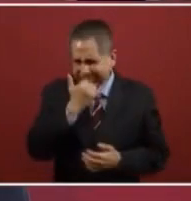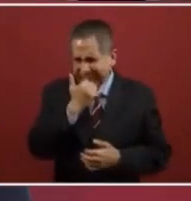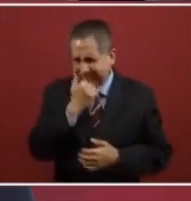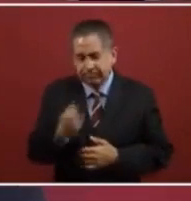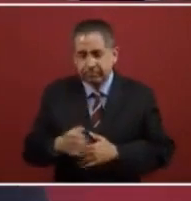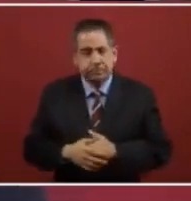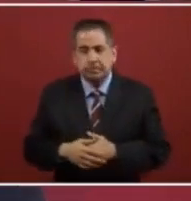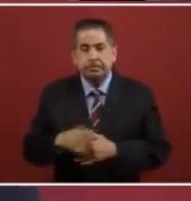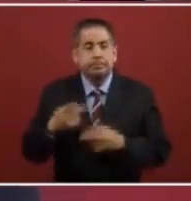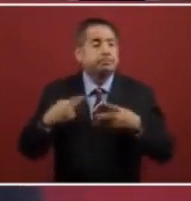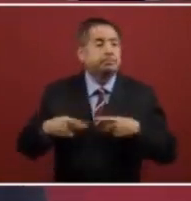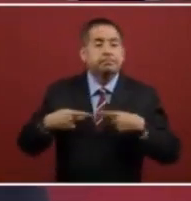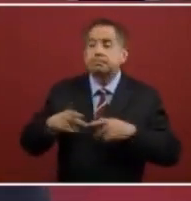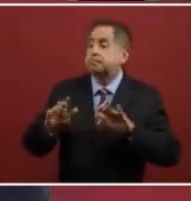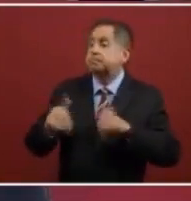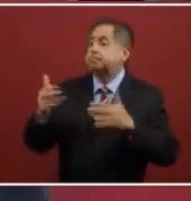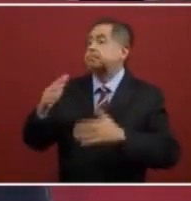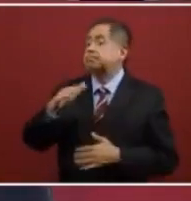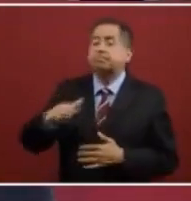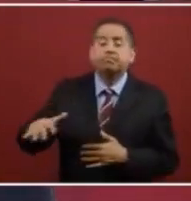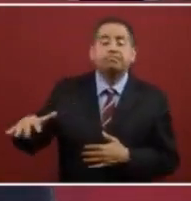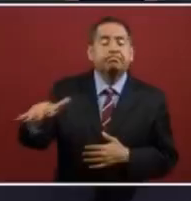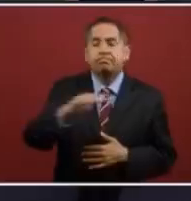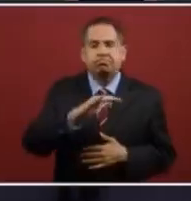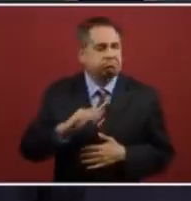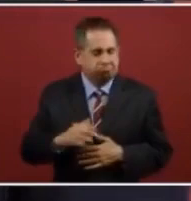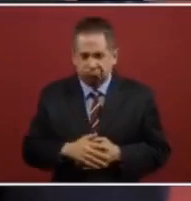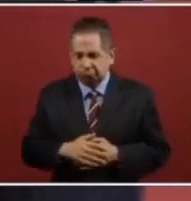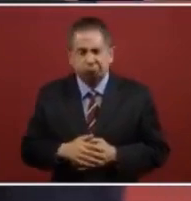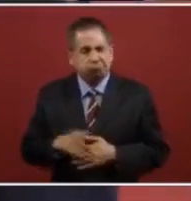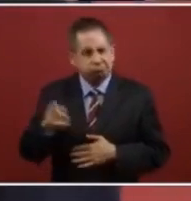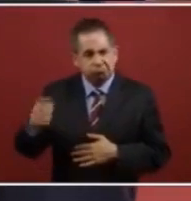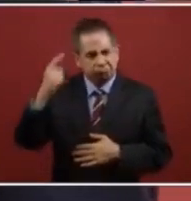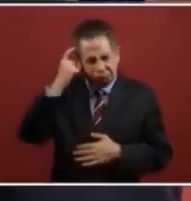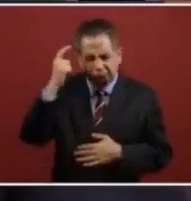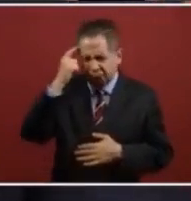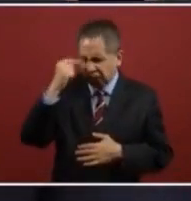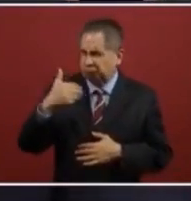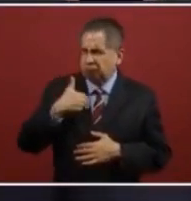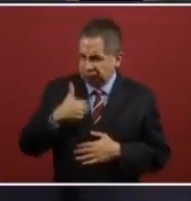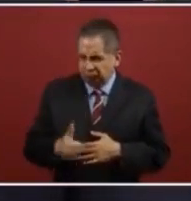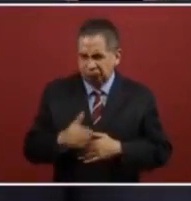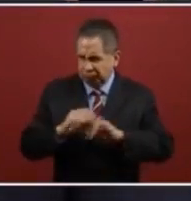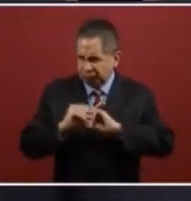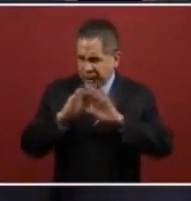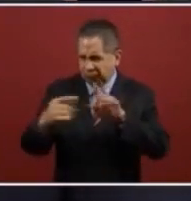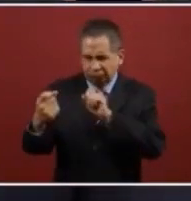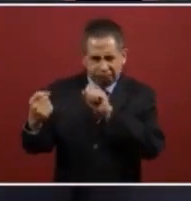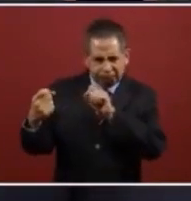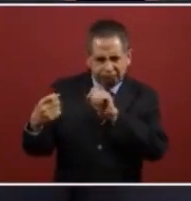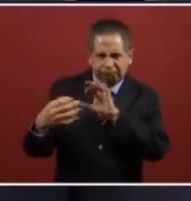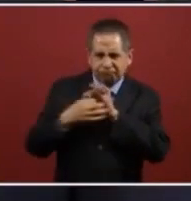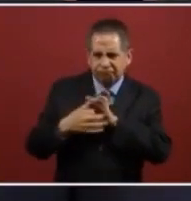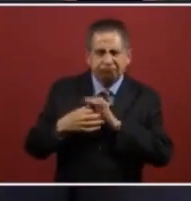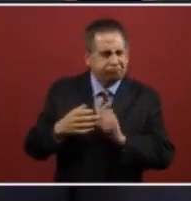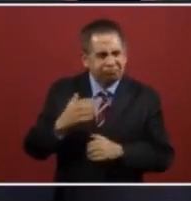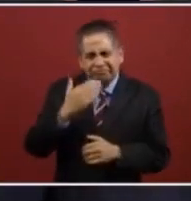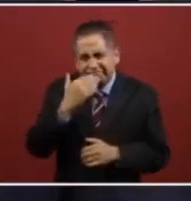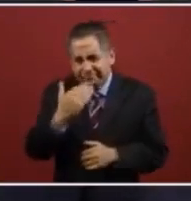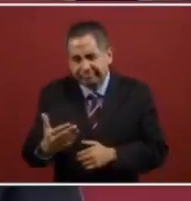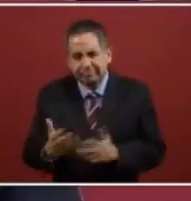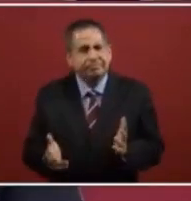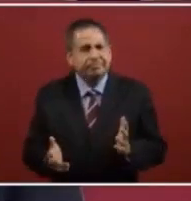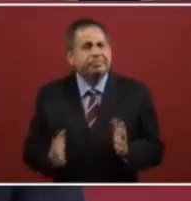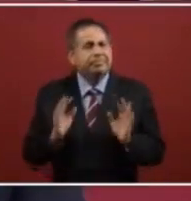they're la gente, demanding it be done already, and to está be en otra asking the sintonía. president be removed if it's